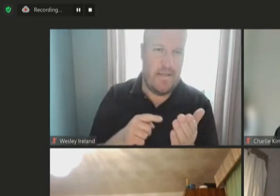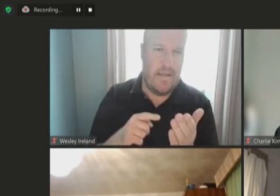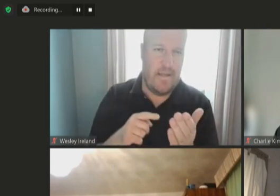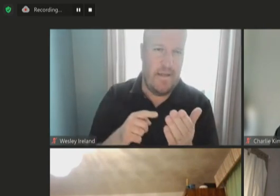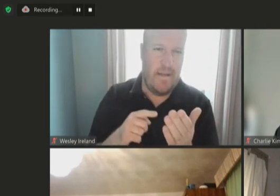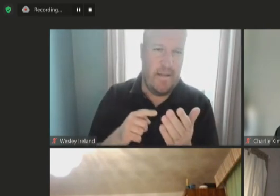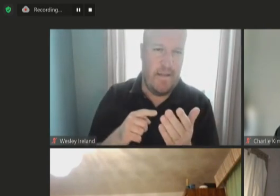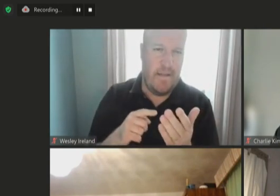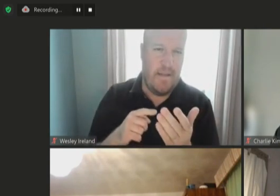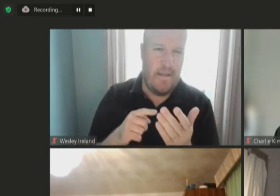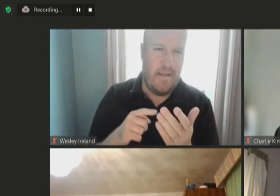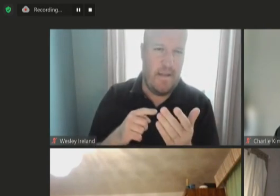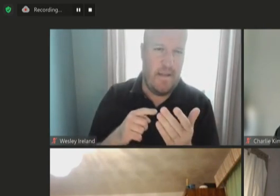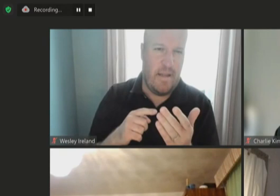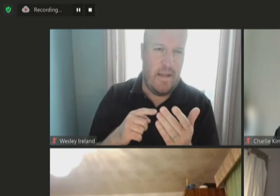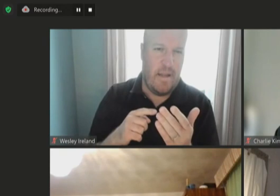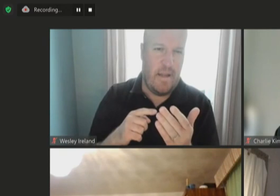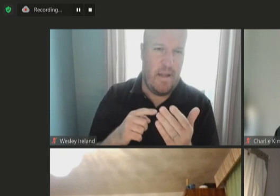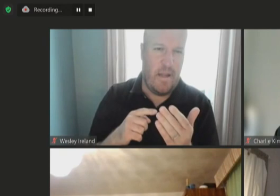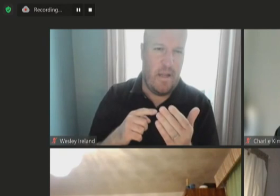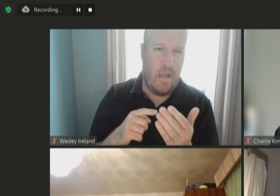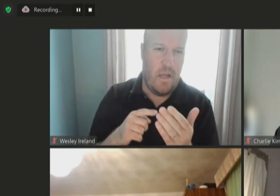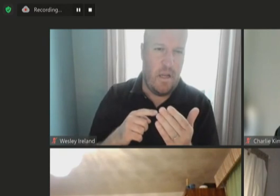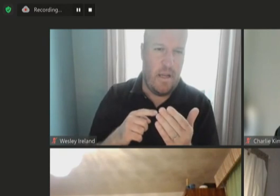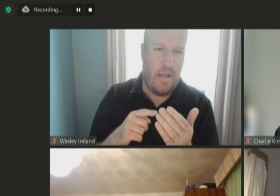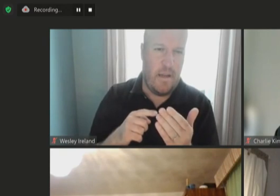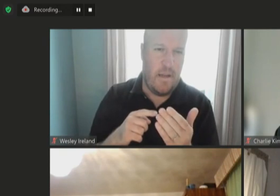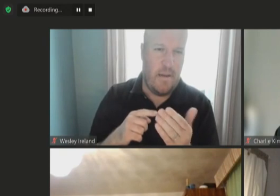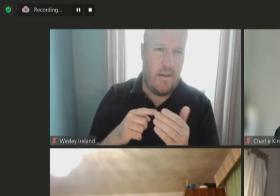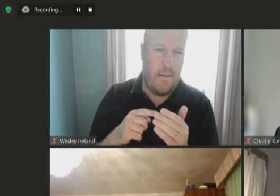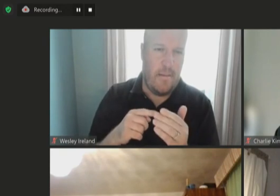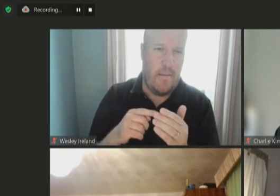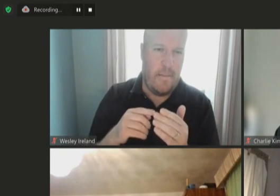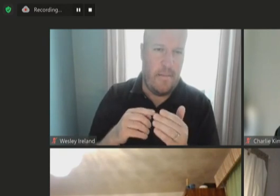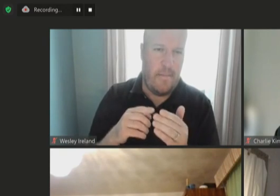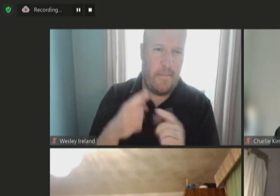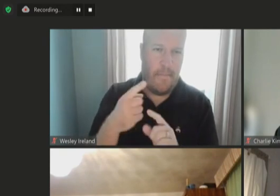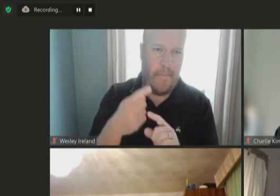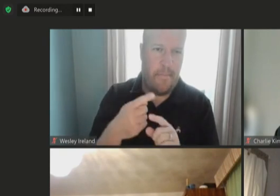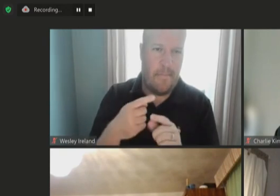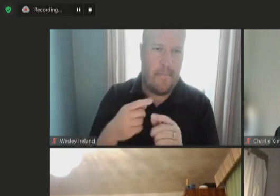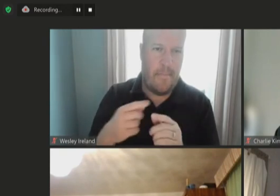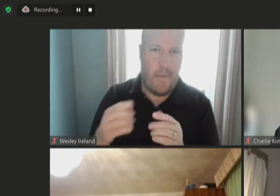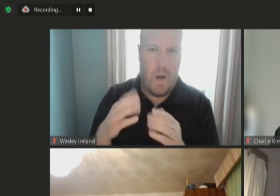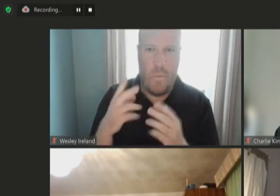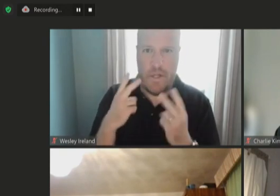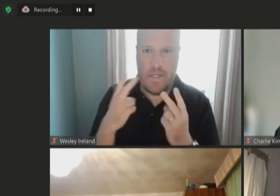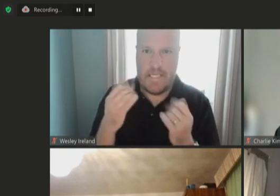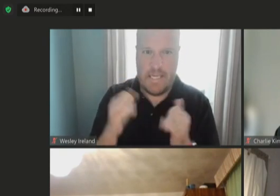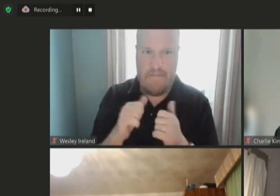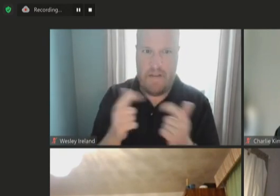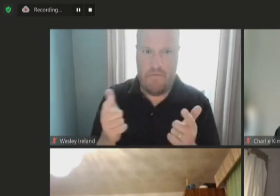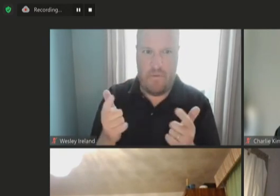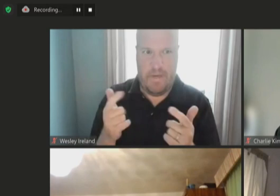I am potentially thinking of having the August meeting canceled for that month.